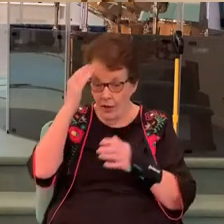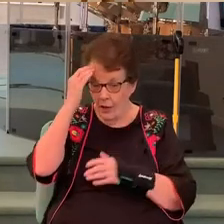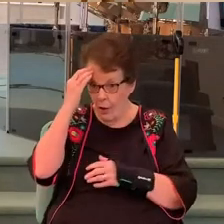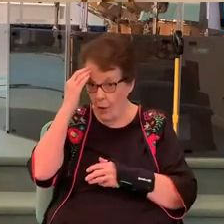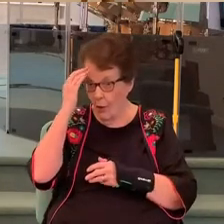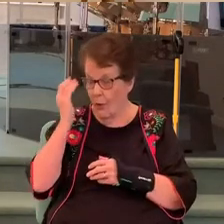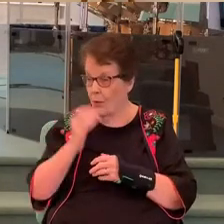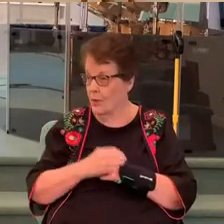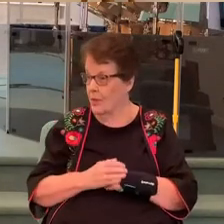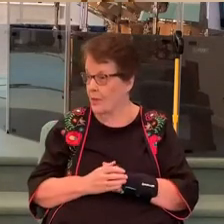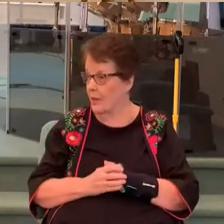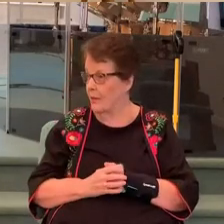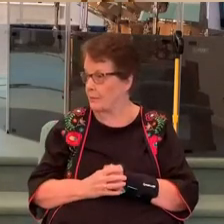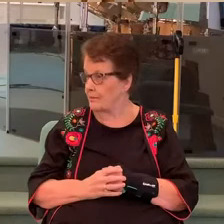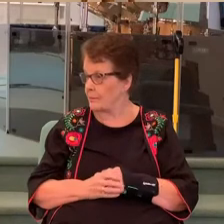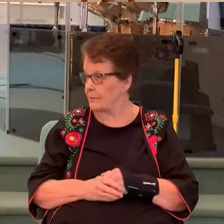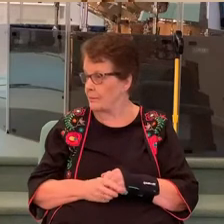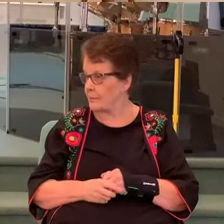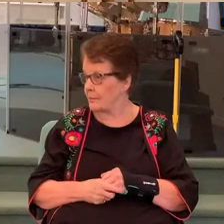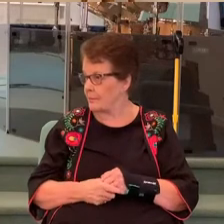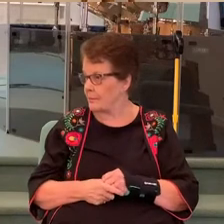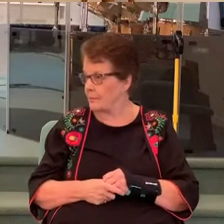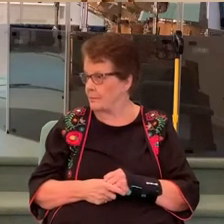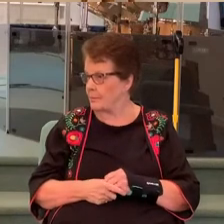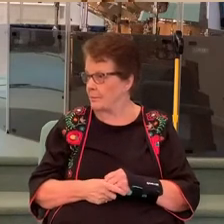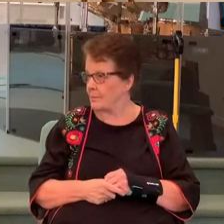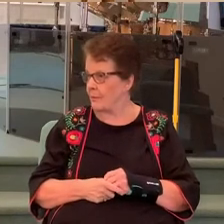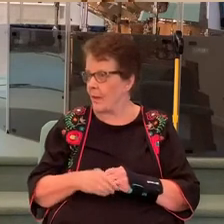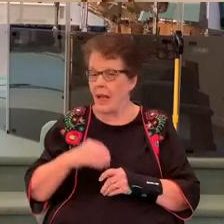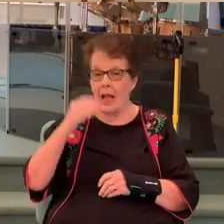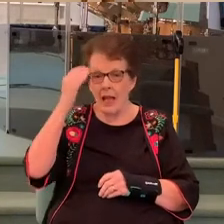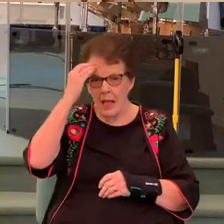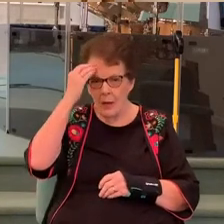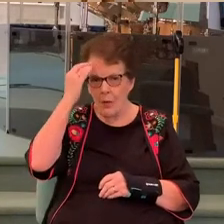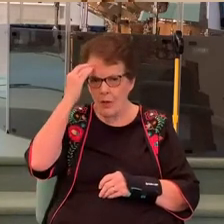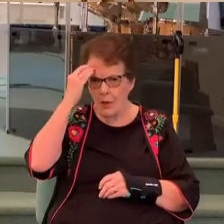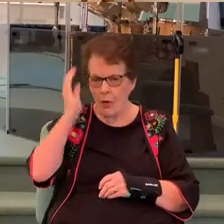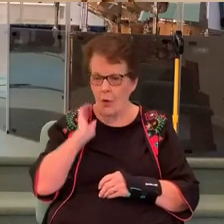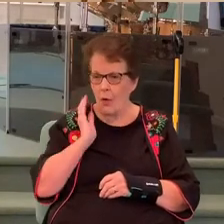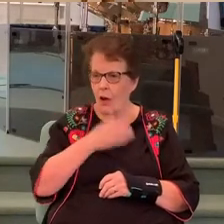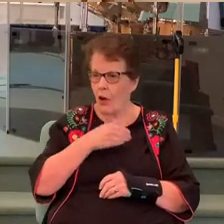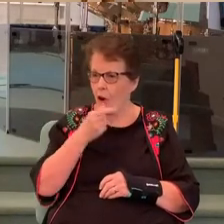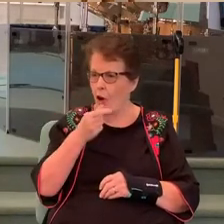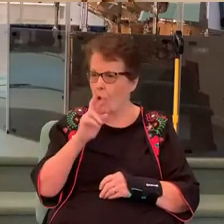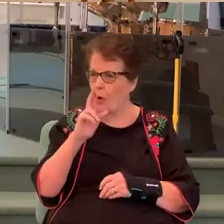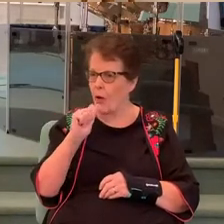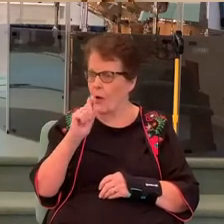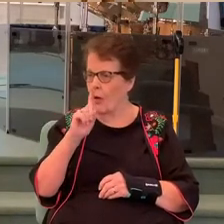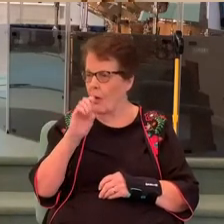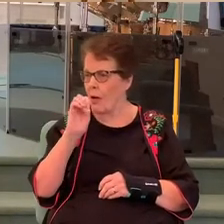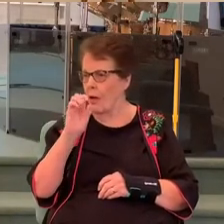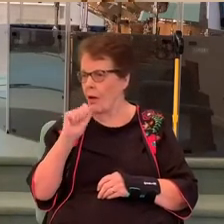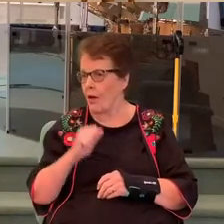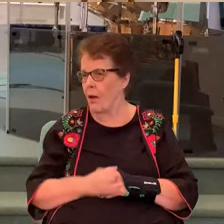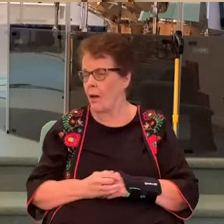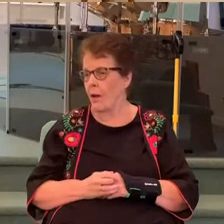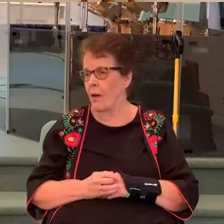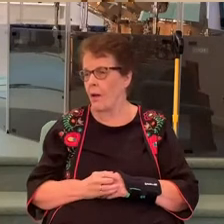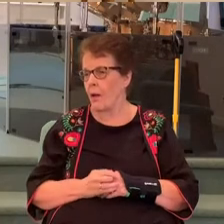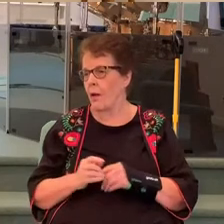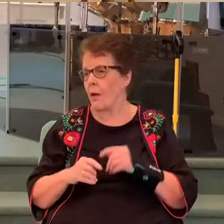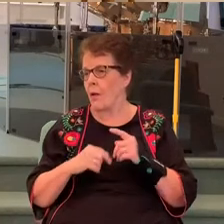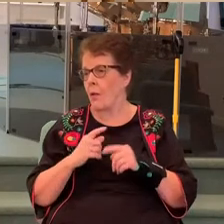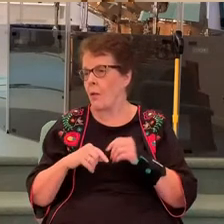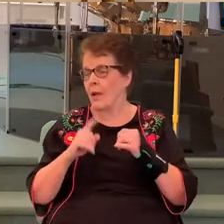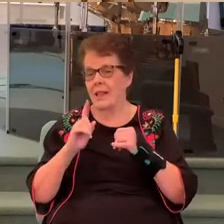He's got, if there was a grading scale, He would know where we fall on it in prayer. When is the last time we agonized over something in